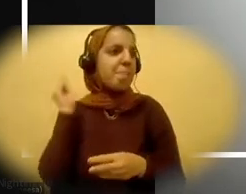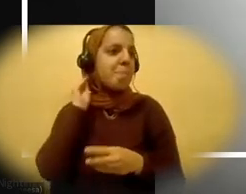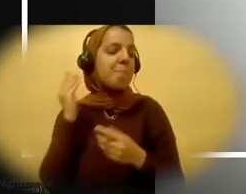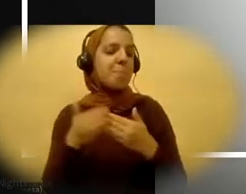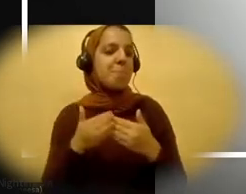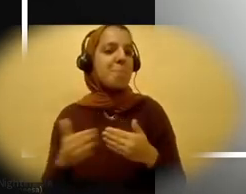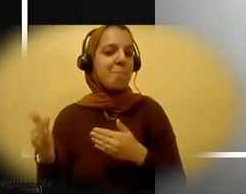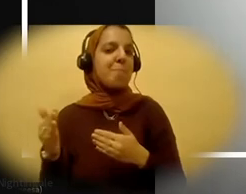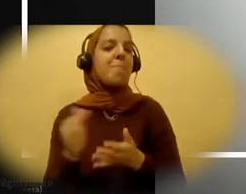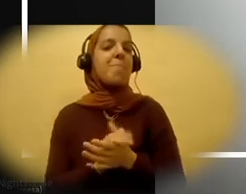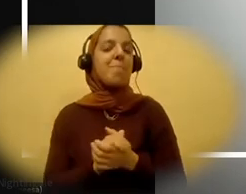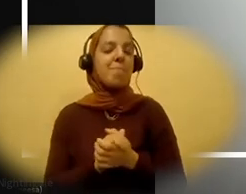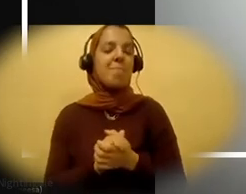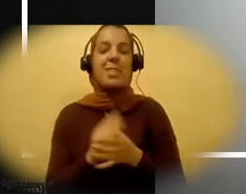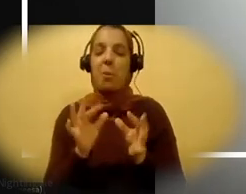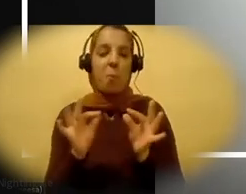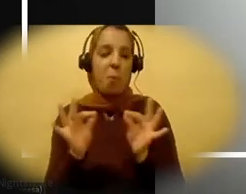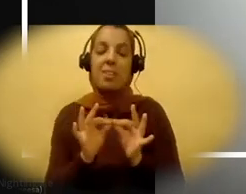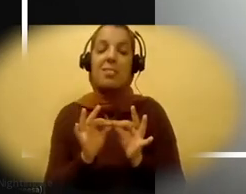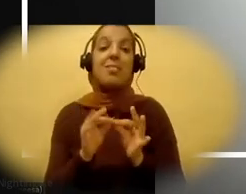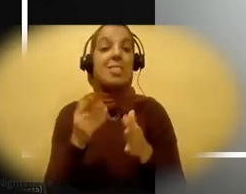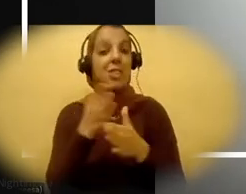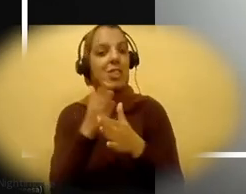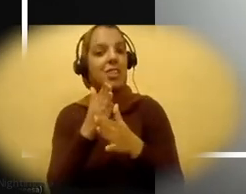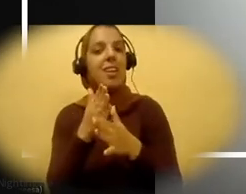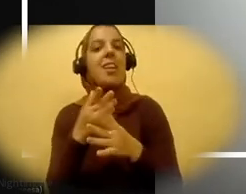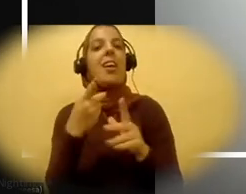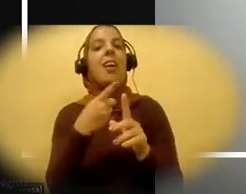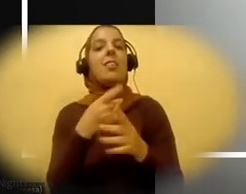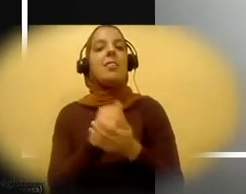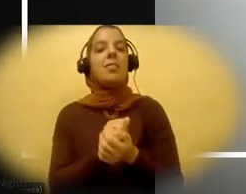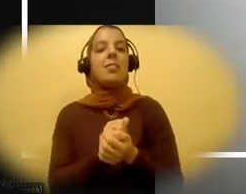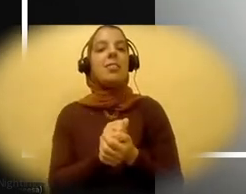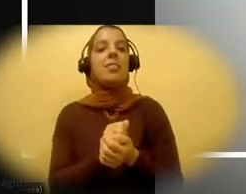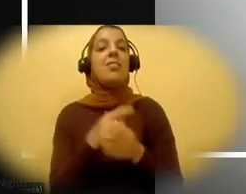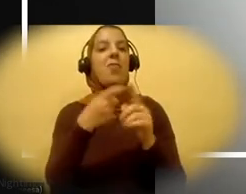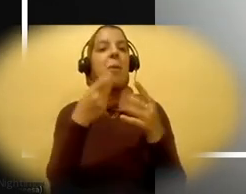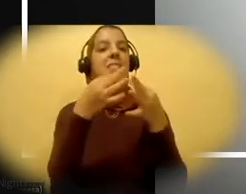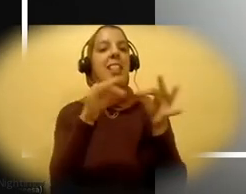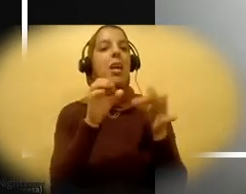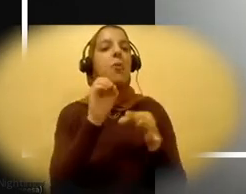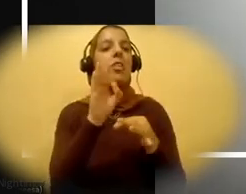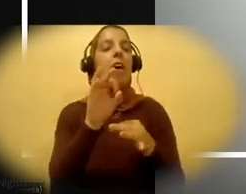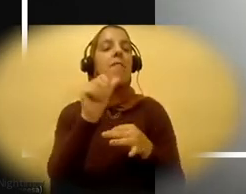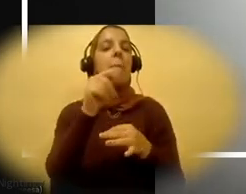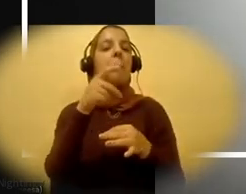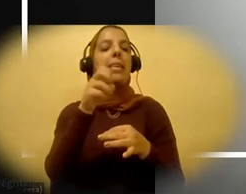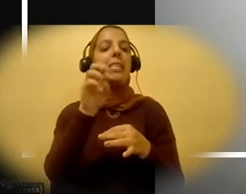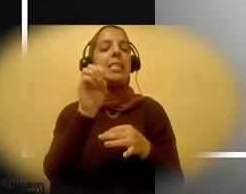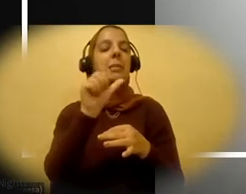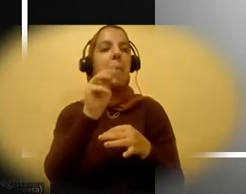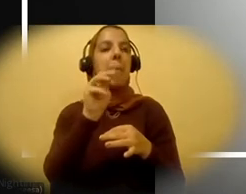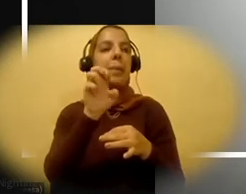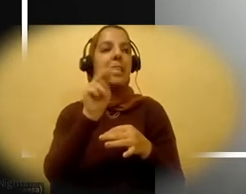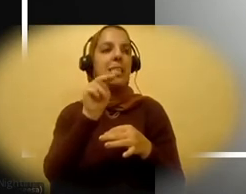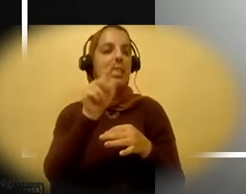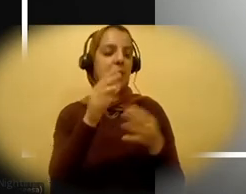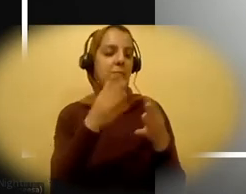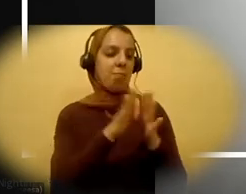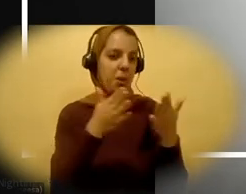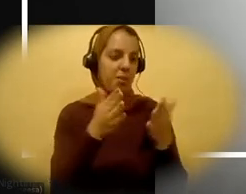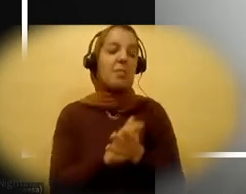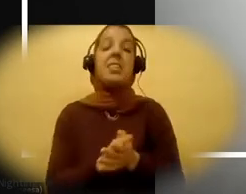like to share with everyone. It is from The Language of Appeasement by D.L. Stewart. Diversity